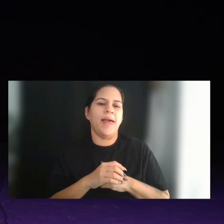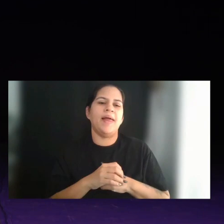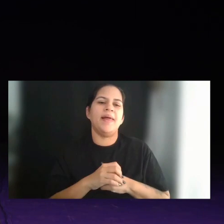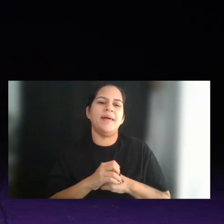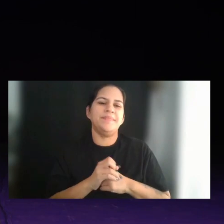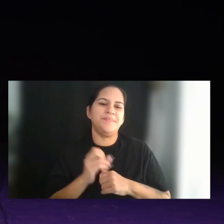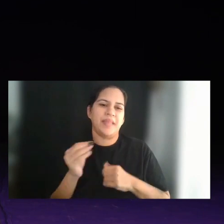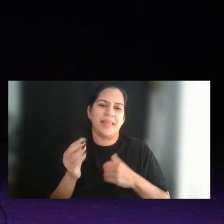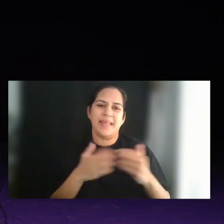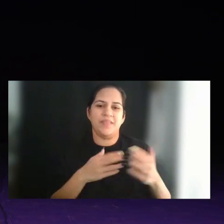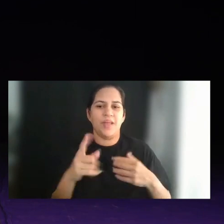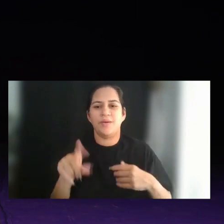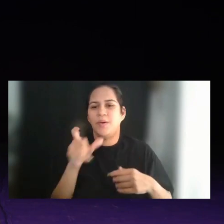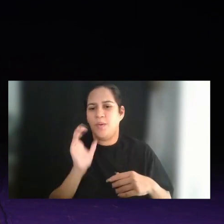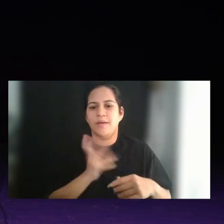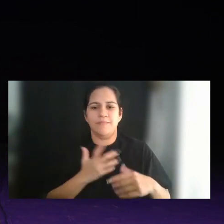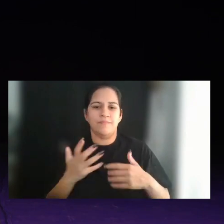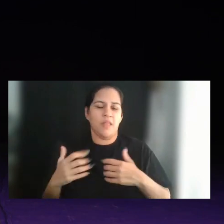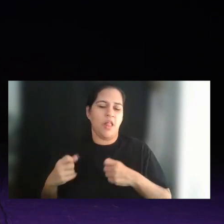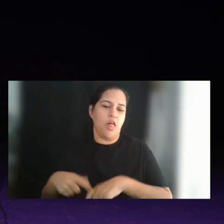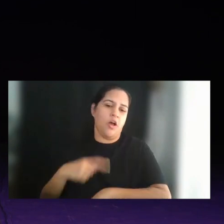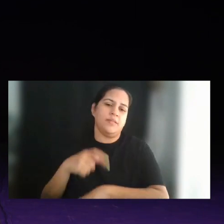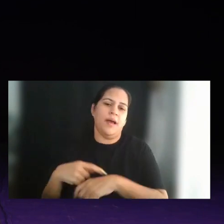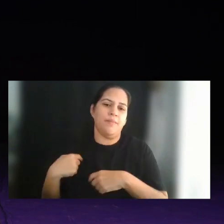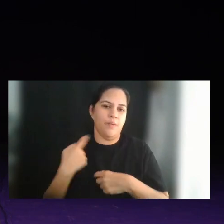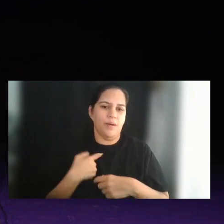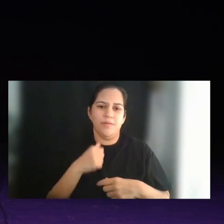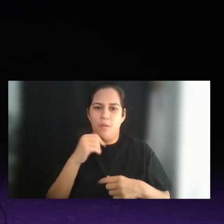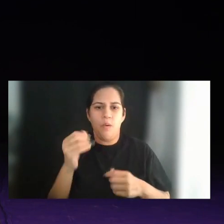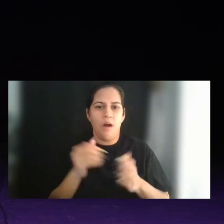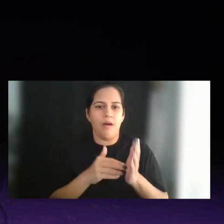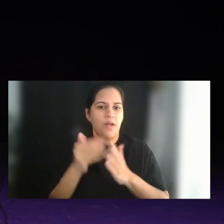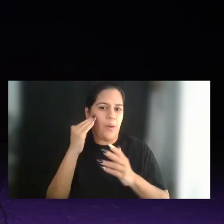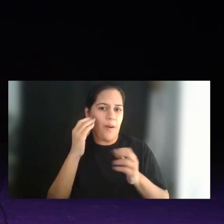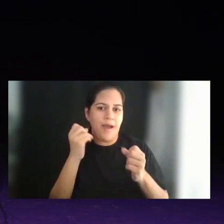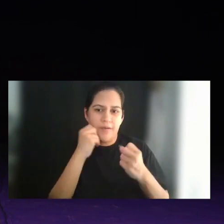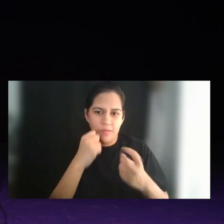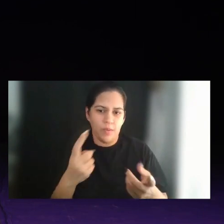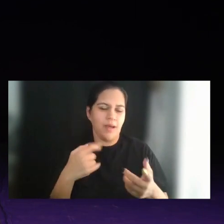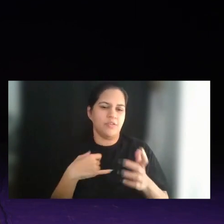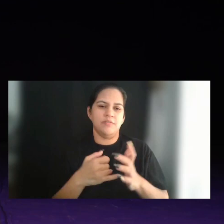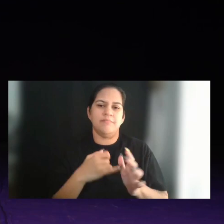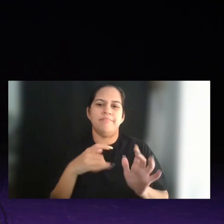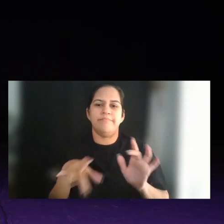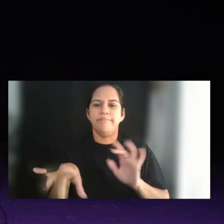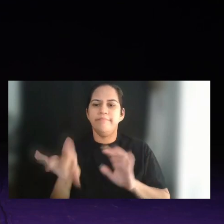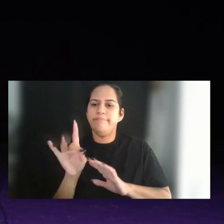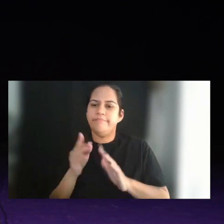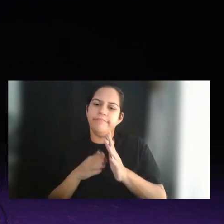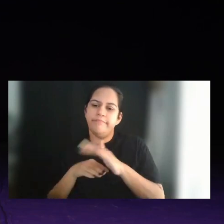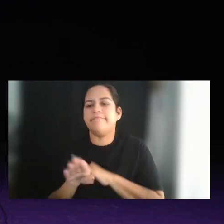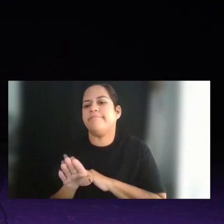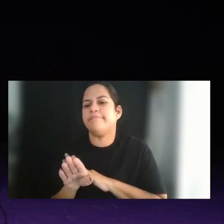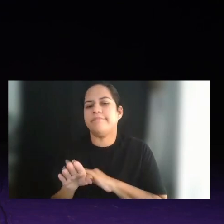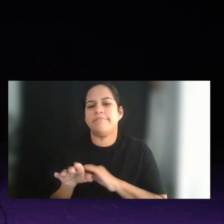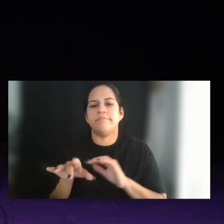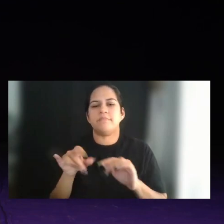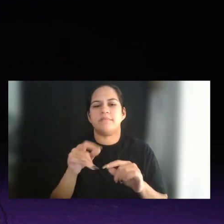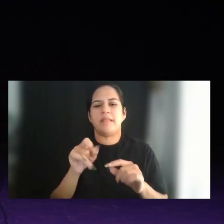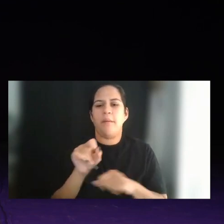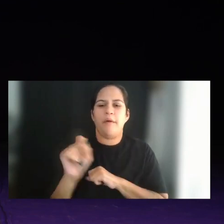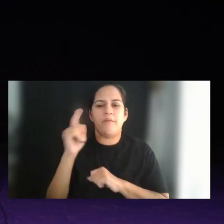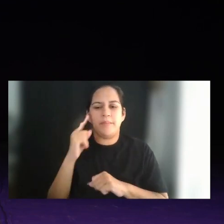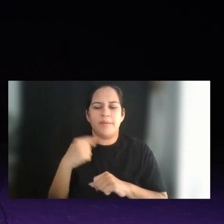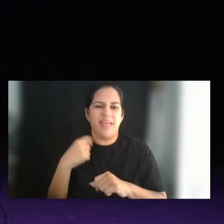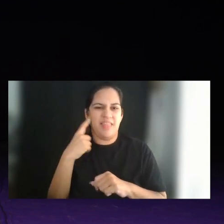around a long time, we don't often know everybody. So I like to just pick a slot and go, you know, a slot that works. I think you could probably save a lot of